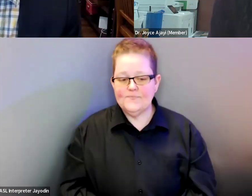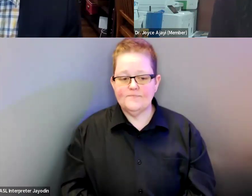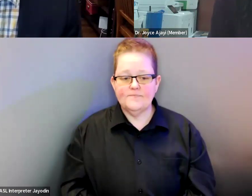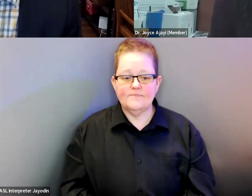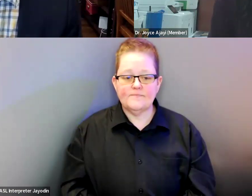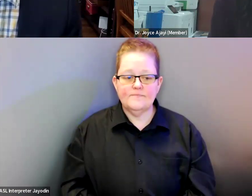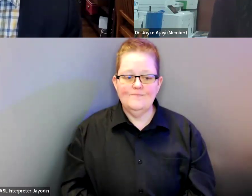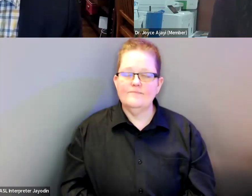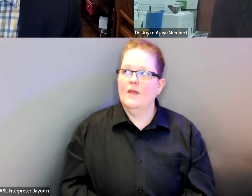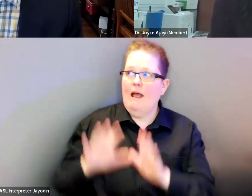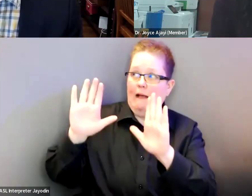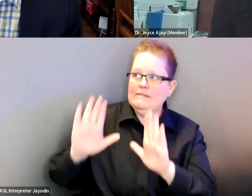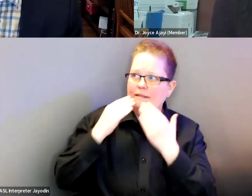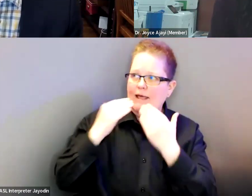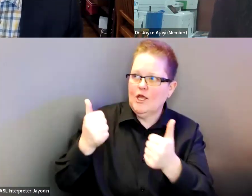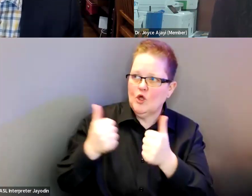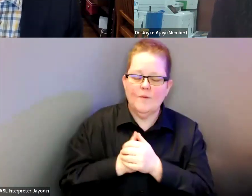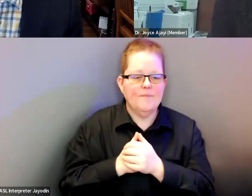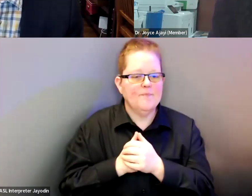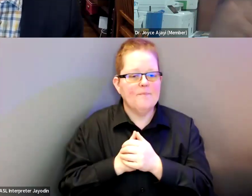Excellent, thank you. Janice?